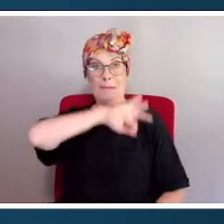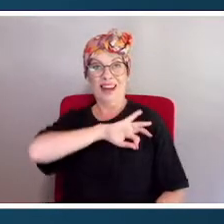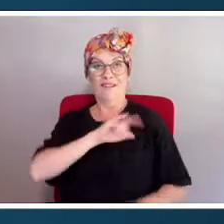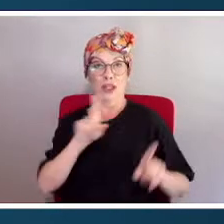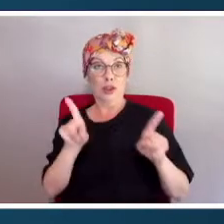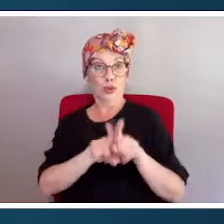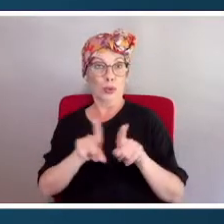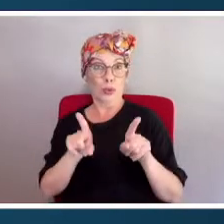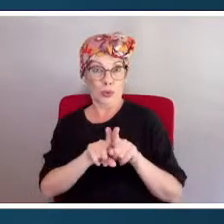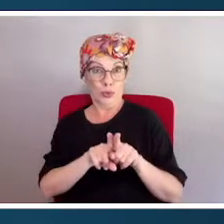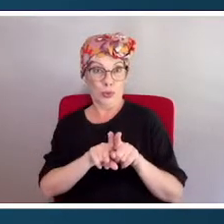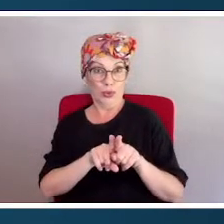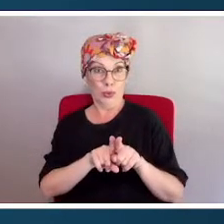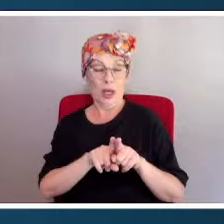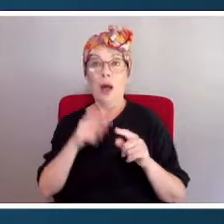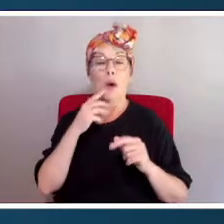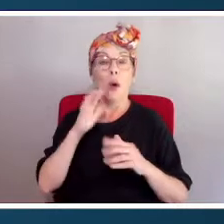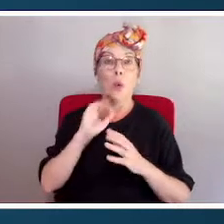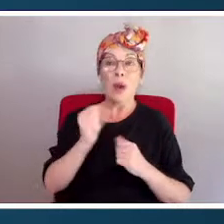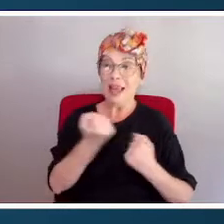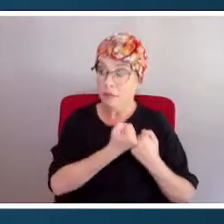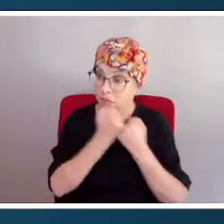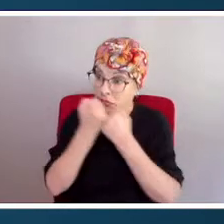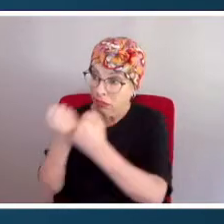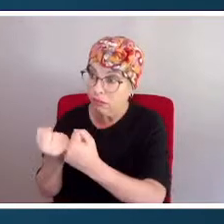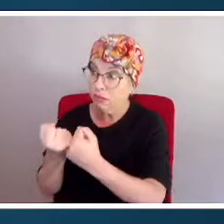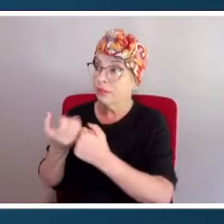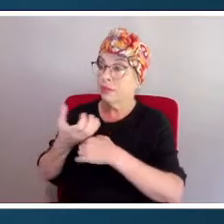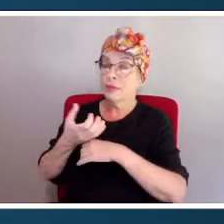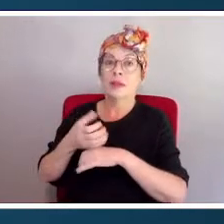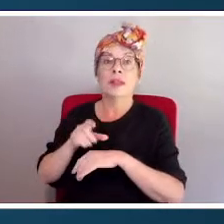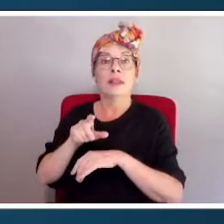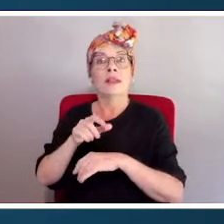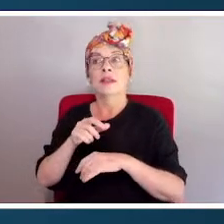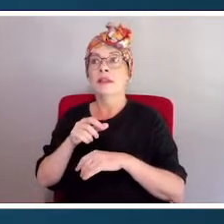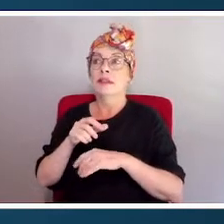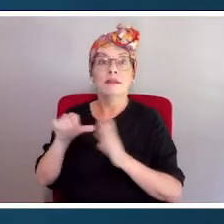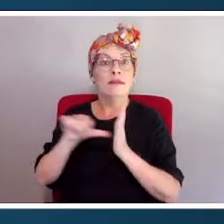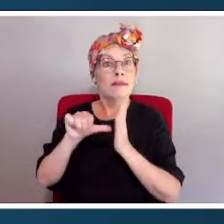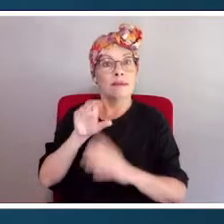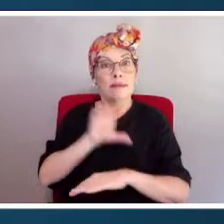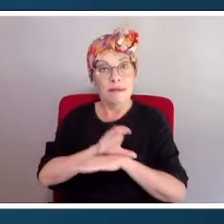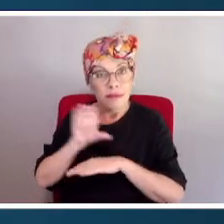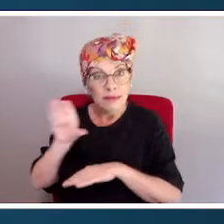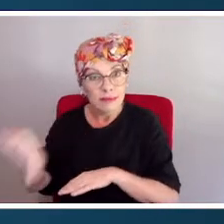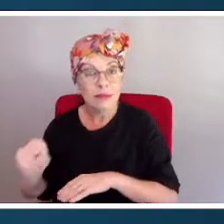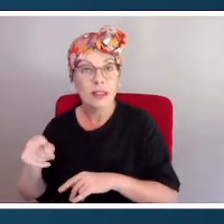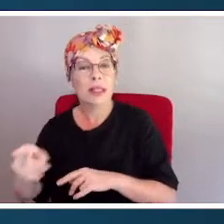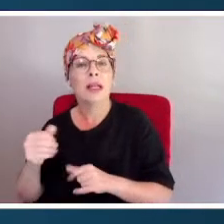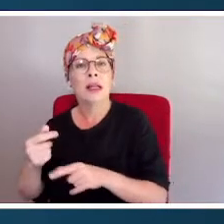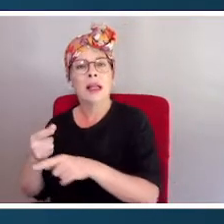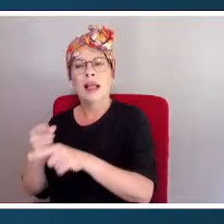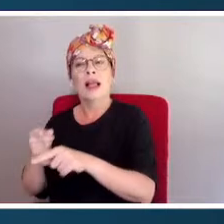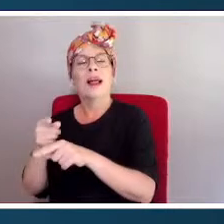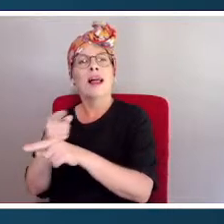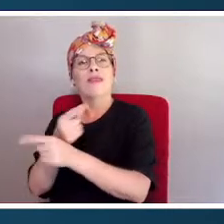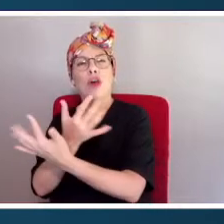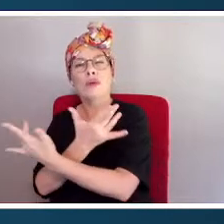100 households in Raketi alone have sent teachers, health